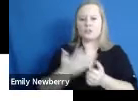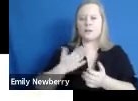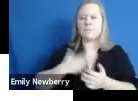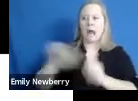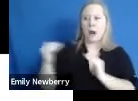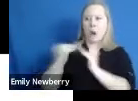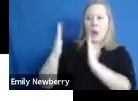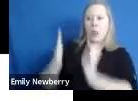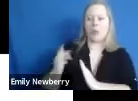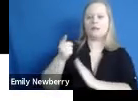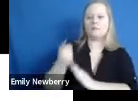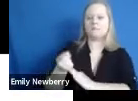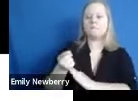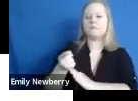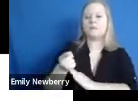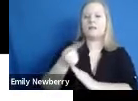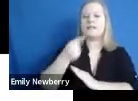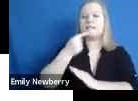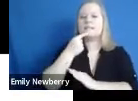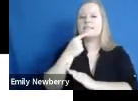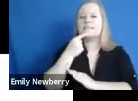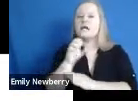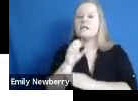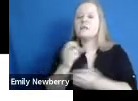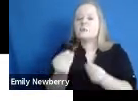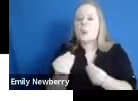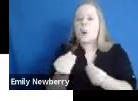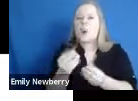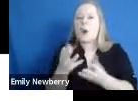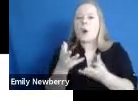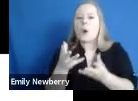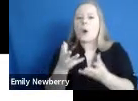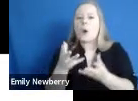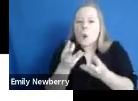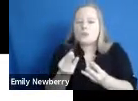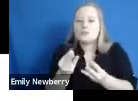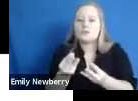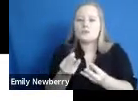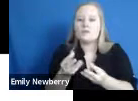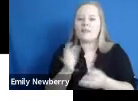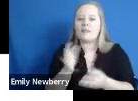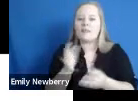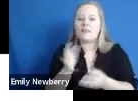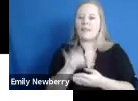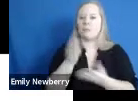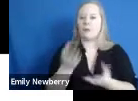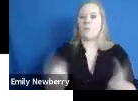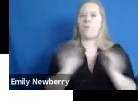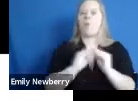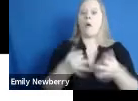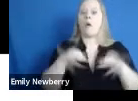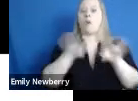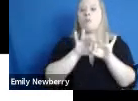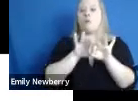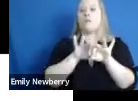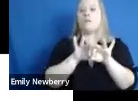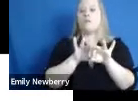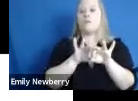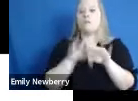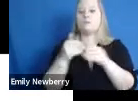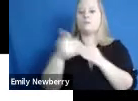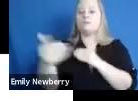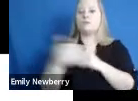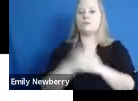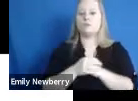working with soil moisture probes. Those are going to be increasingly more important for being more precise with